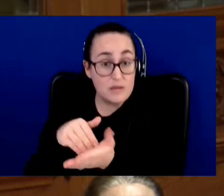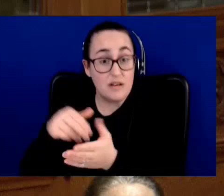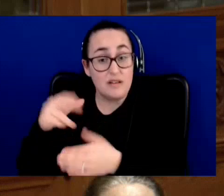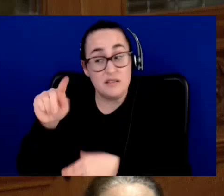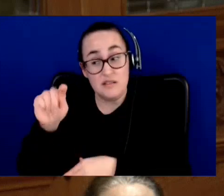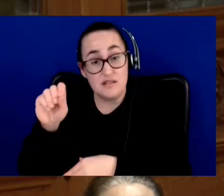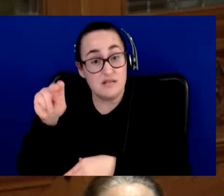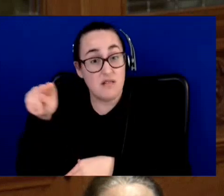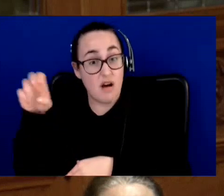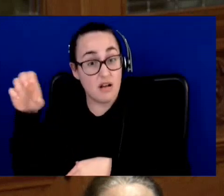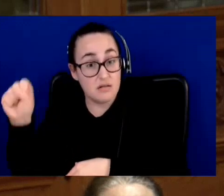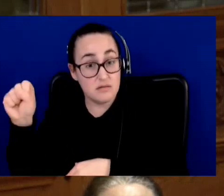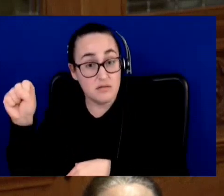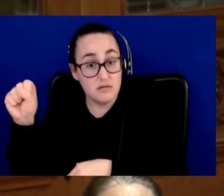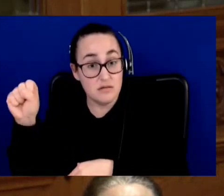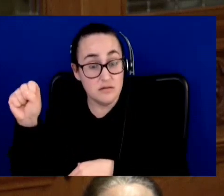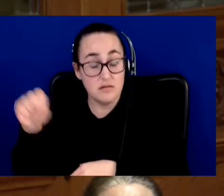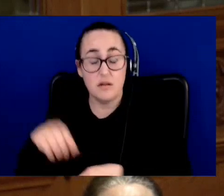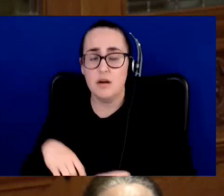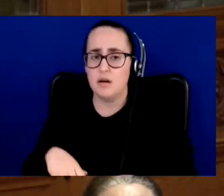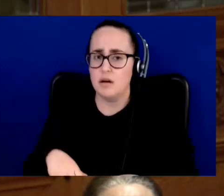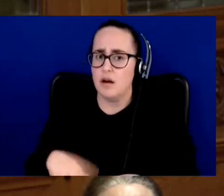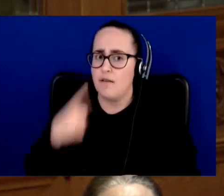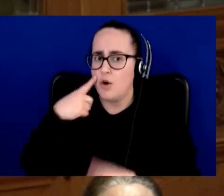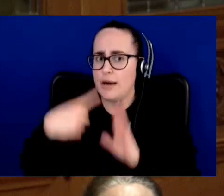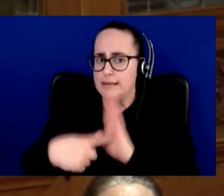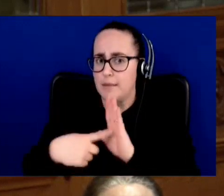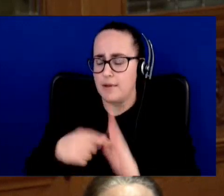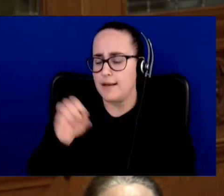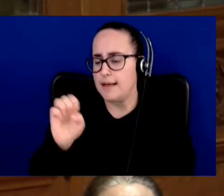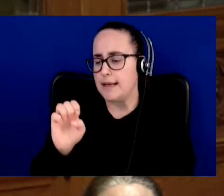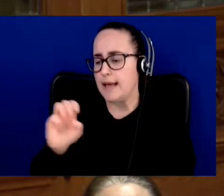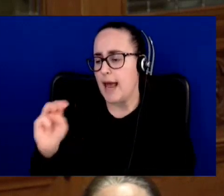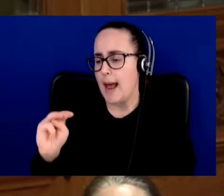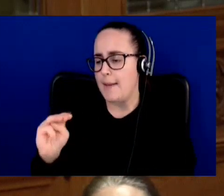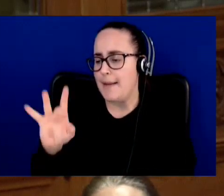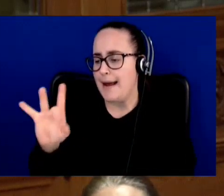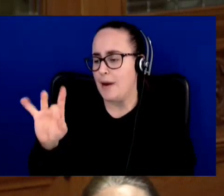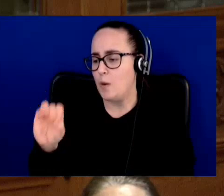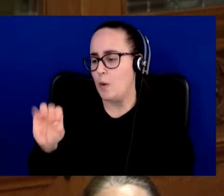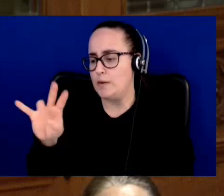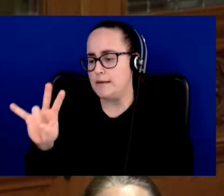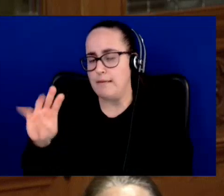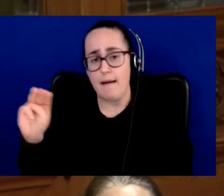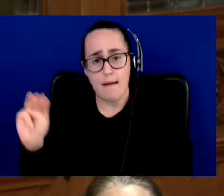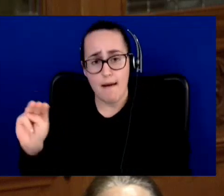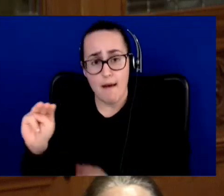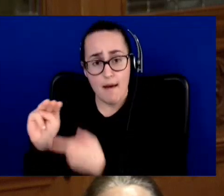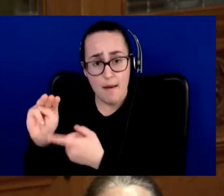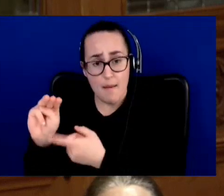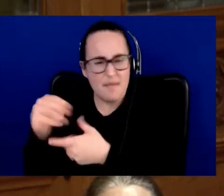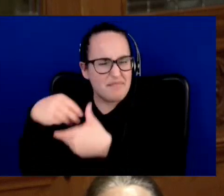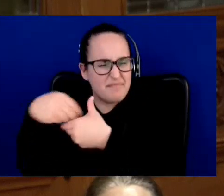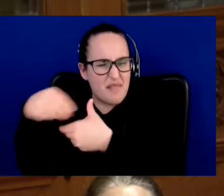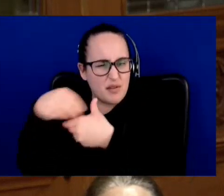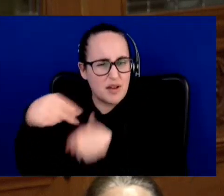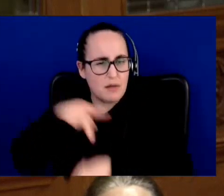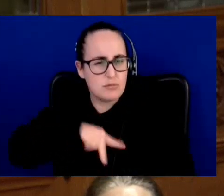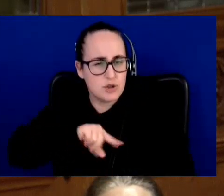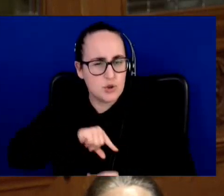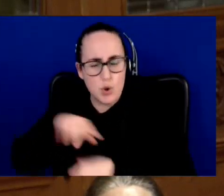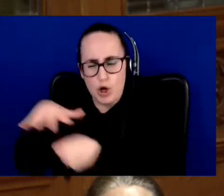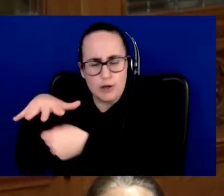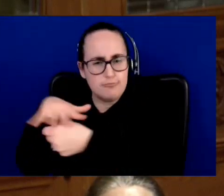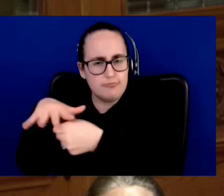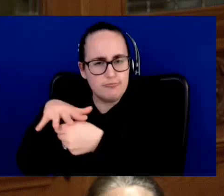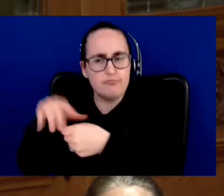cut block EM807M outside of Prince George. It was classified as a priority deferral area by the Technical